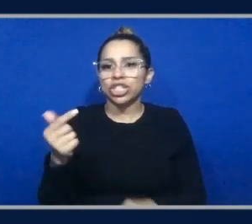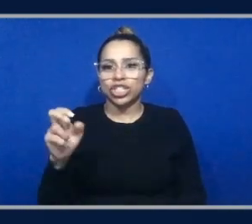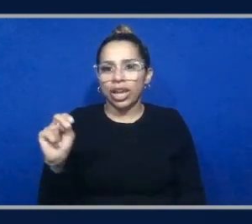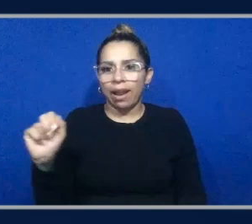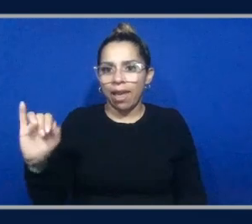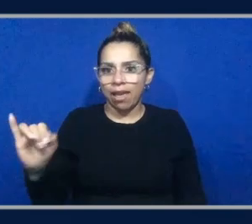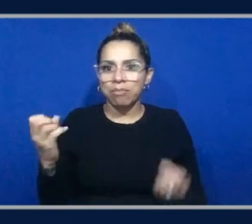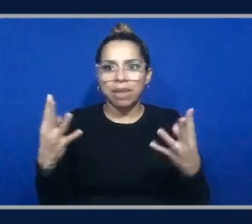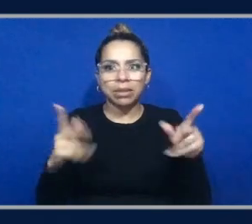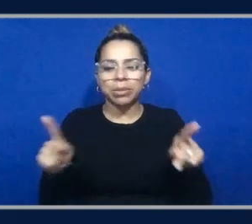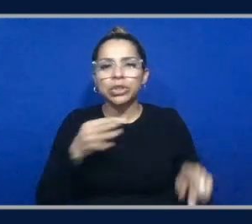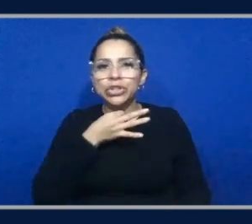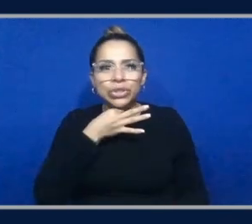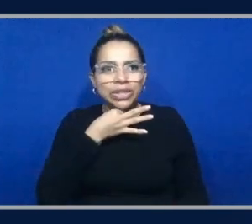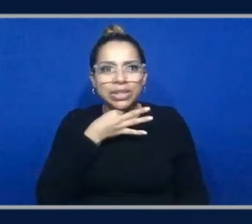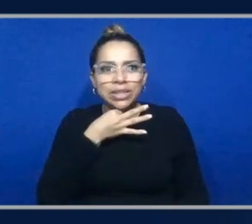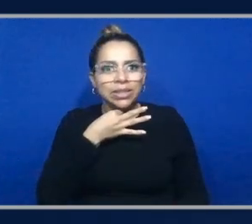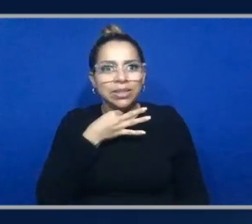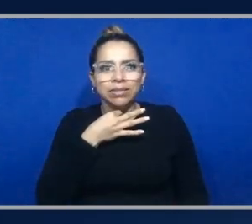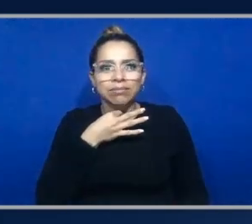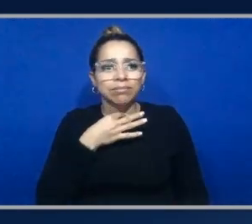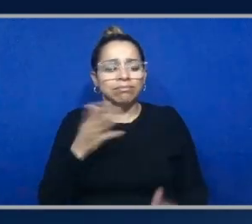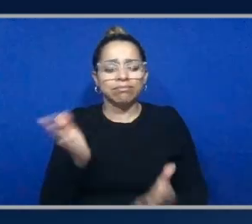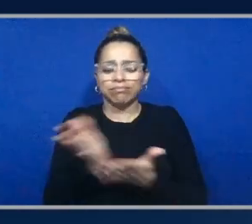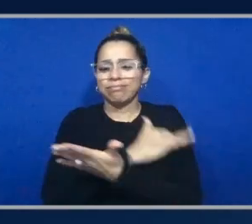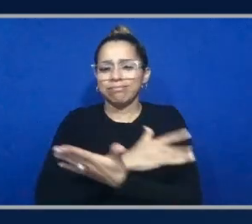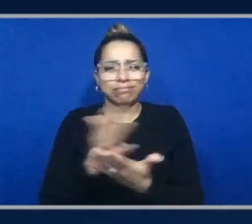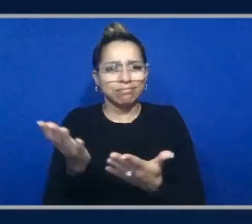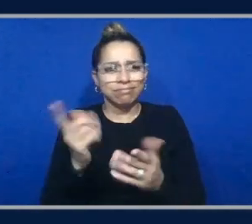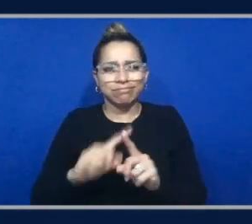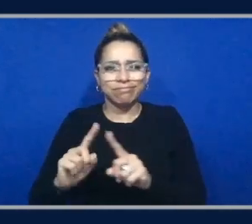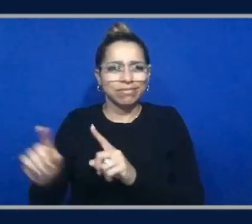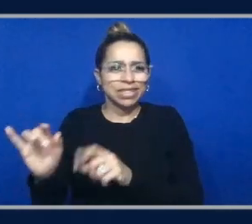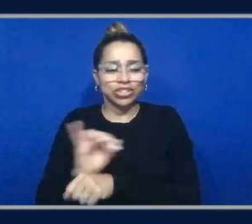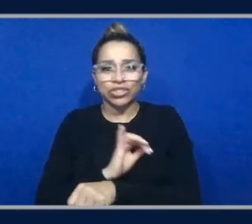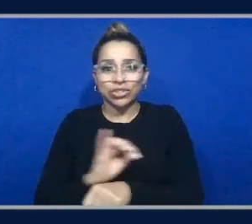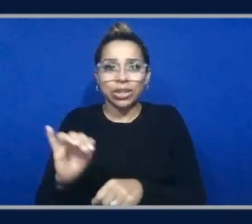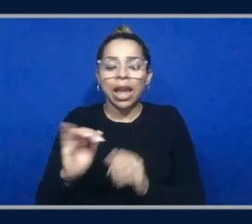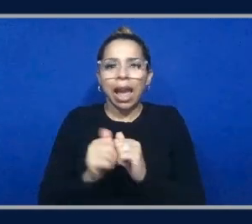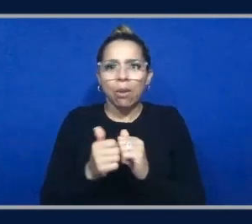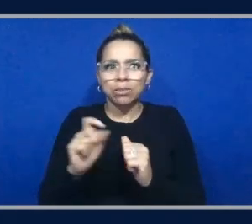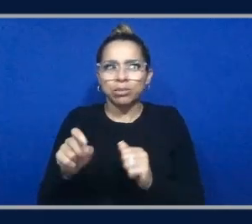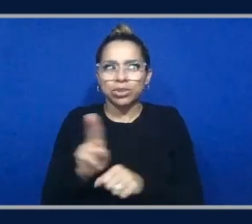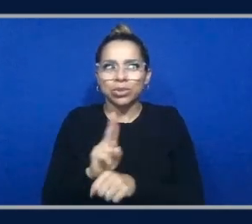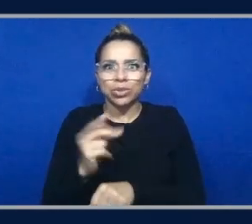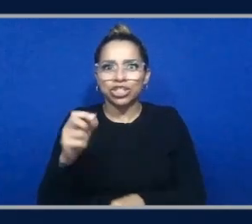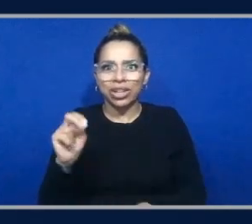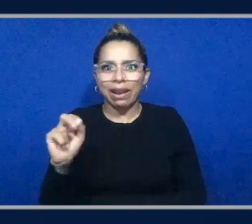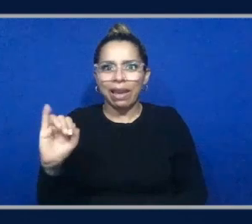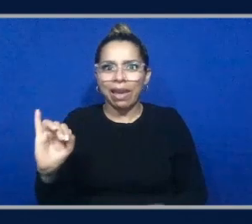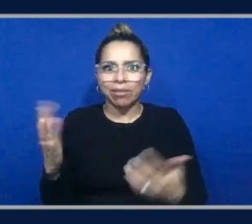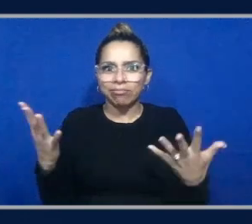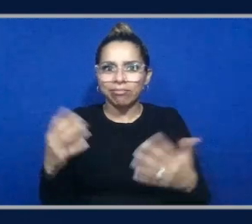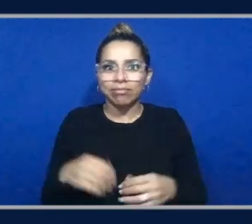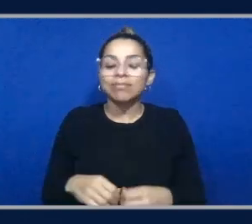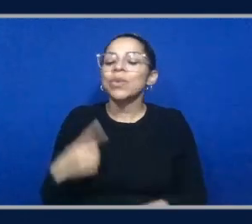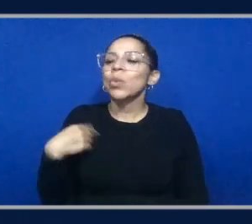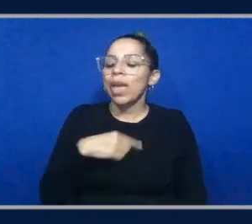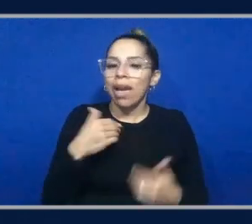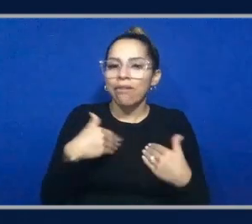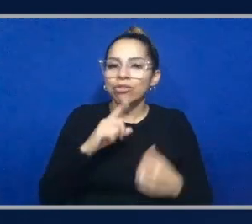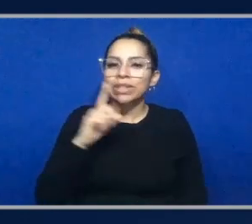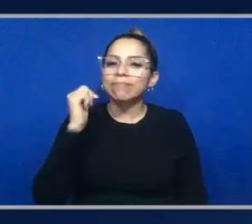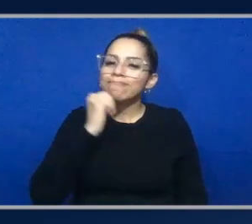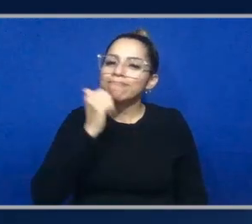asking across the industry. How am I supposed to use generative AI? Absolutely. So we've taken a very practical approach, right?